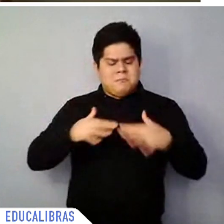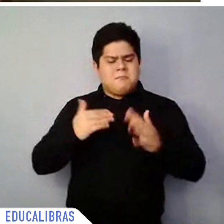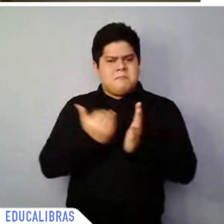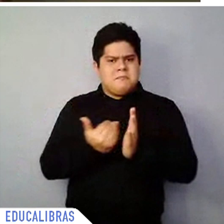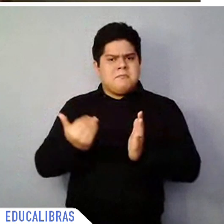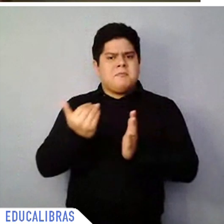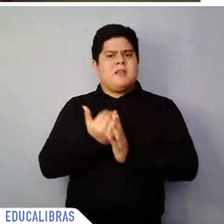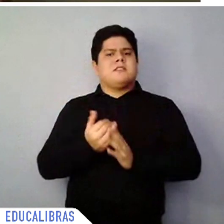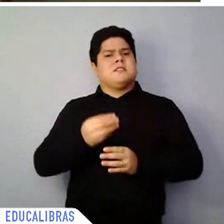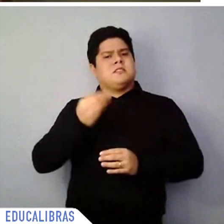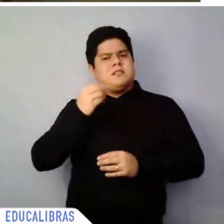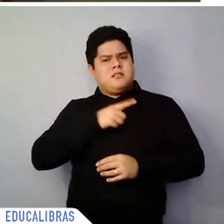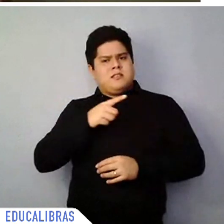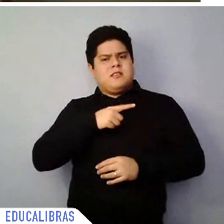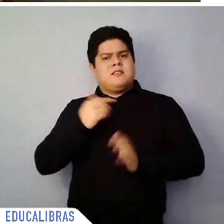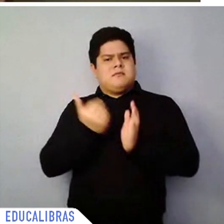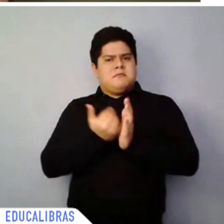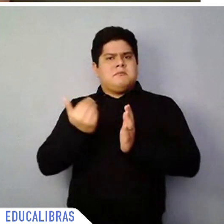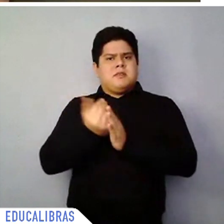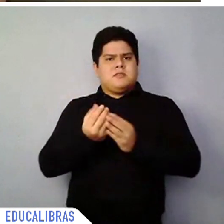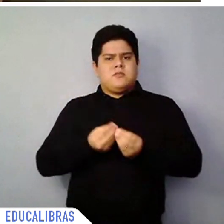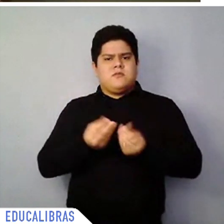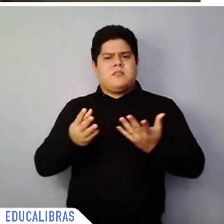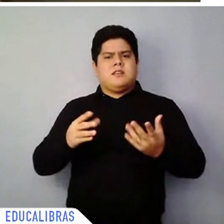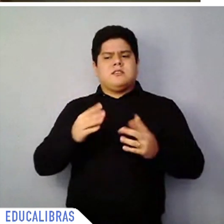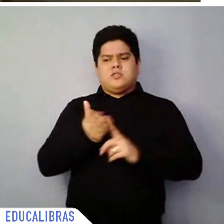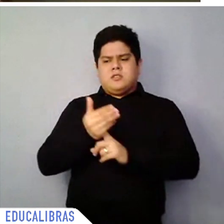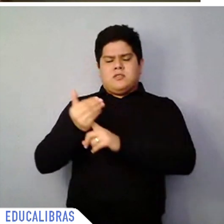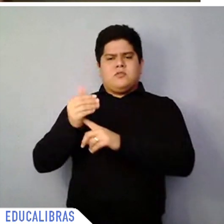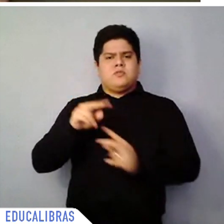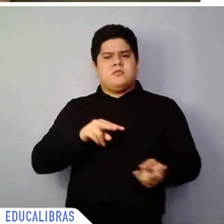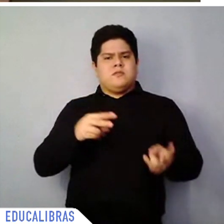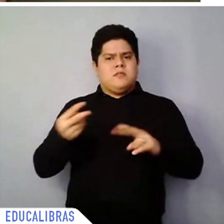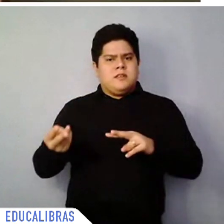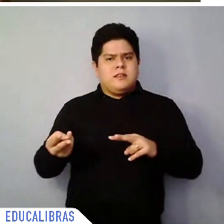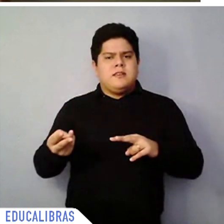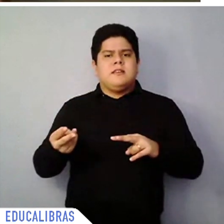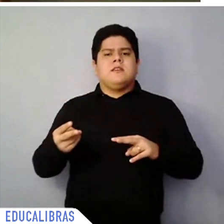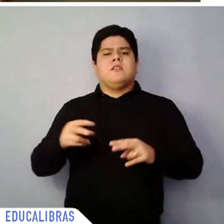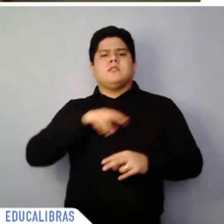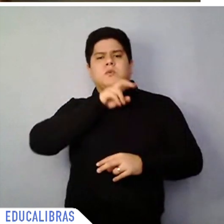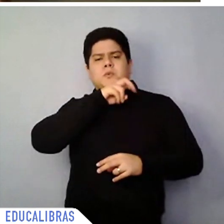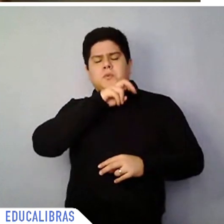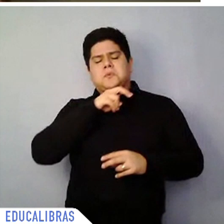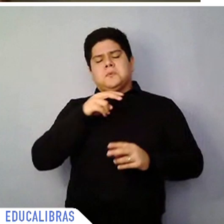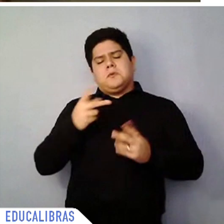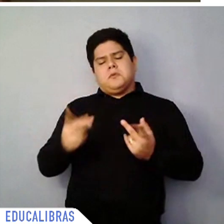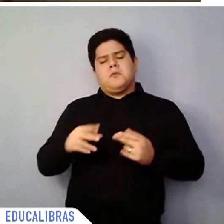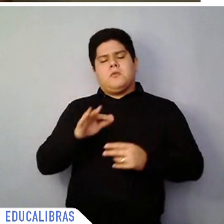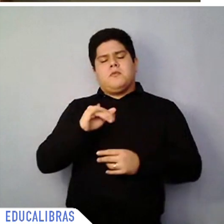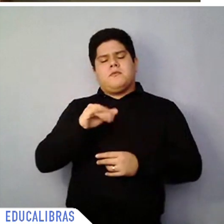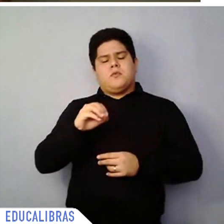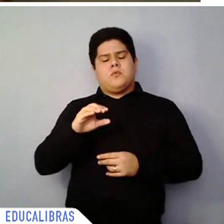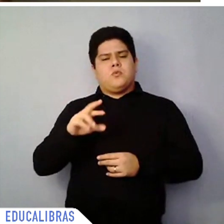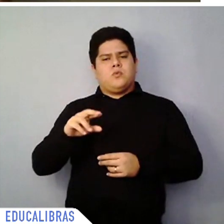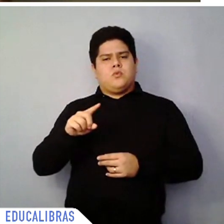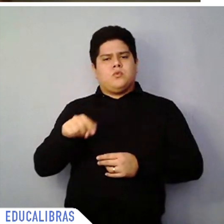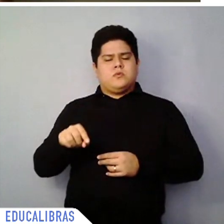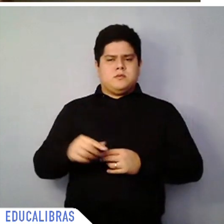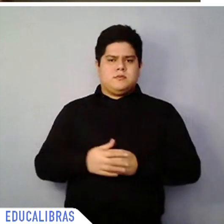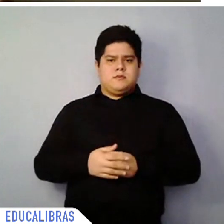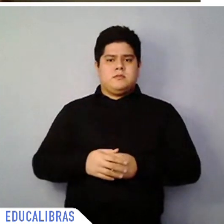our government had been more active on this, we would have received more offers for